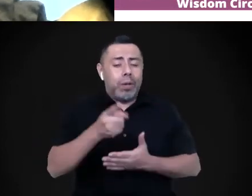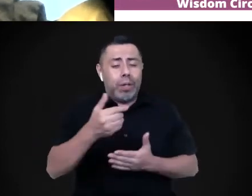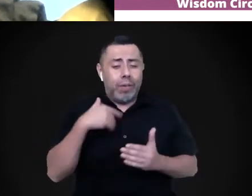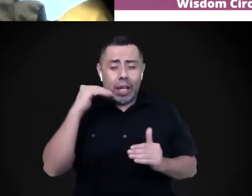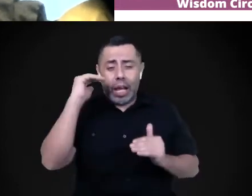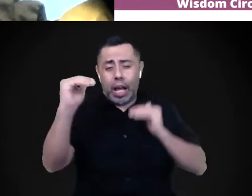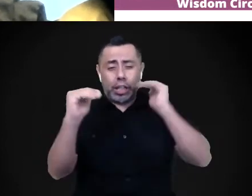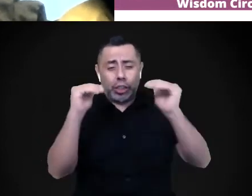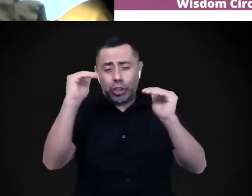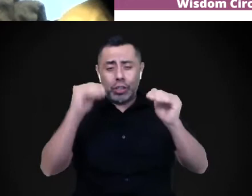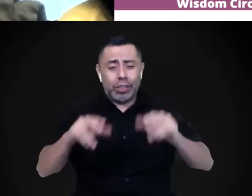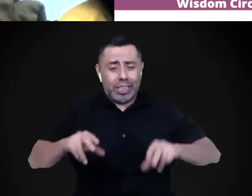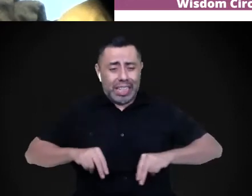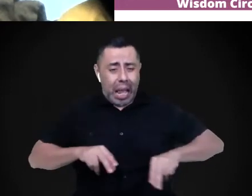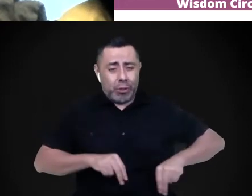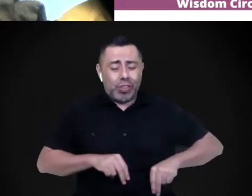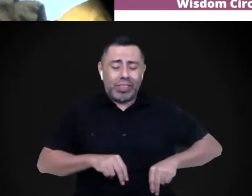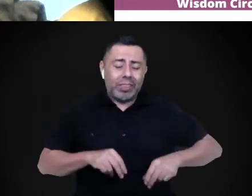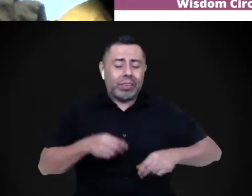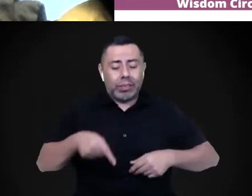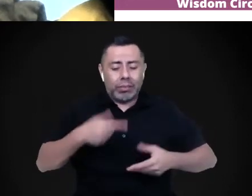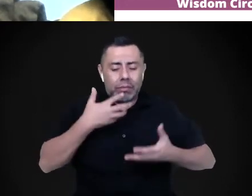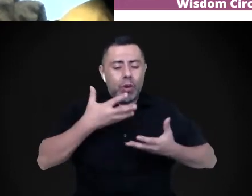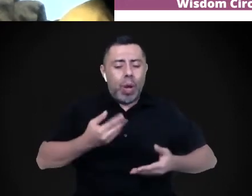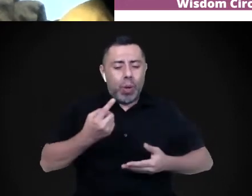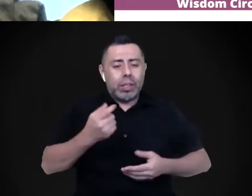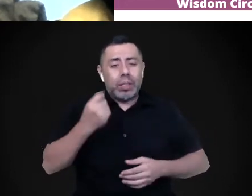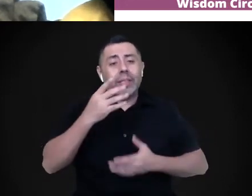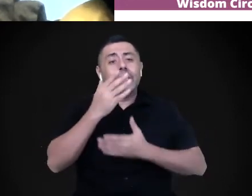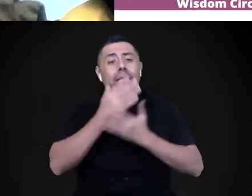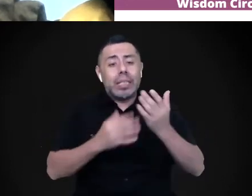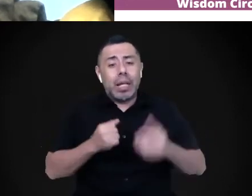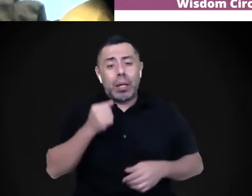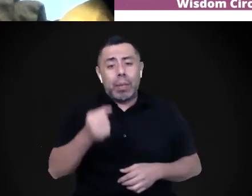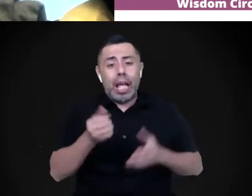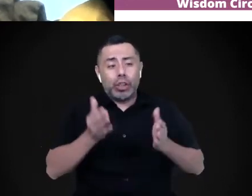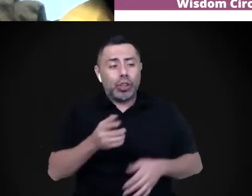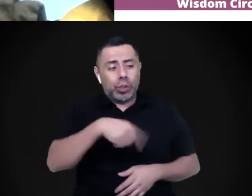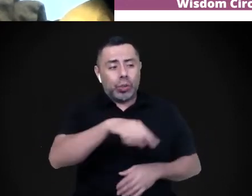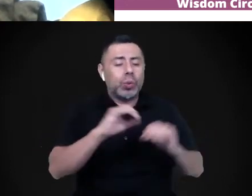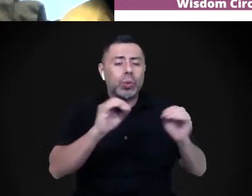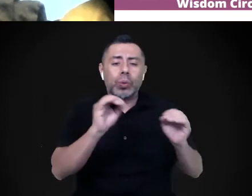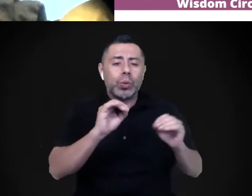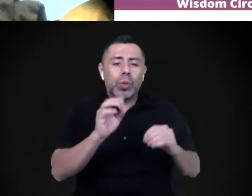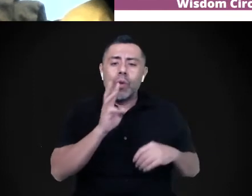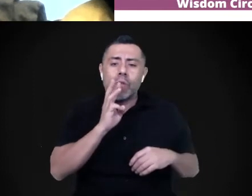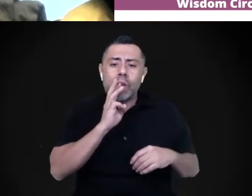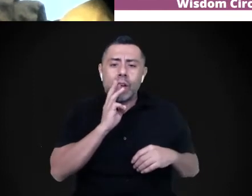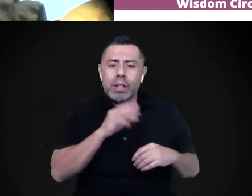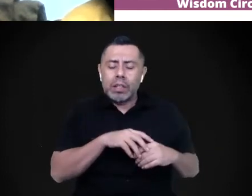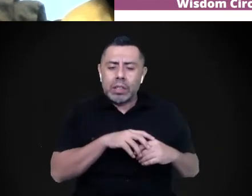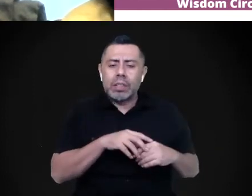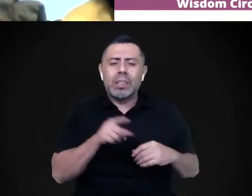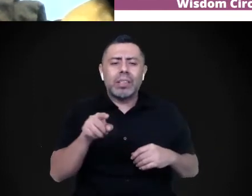because still some of our people, some of our elders are without water. So those wet ones really, really, really come